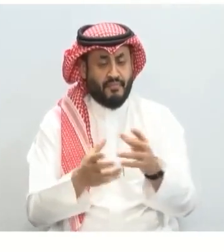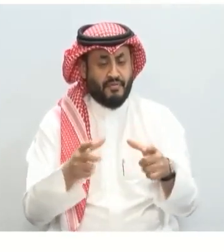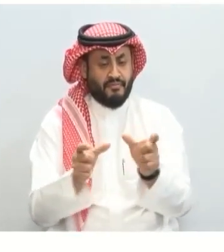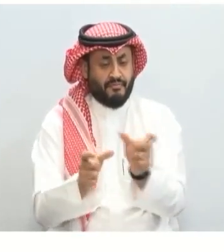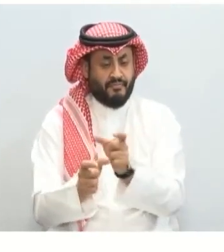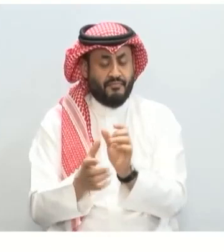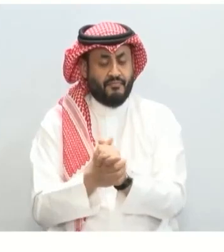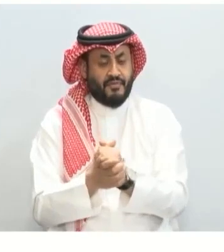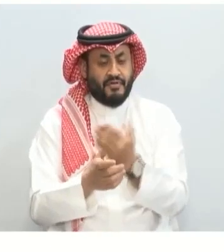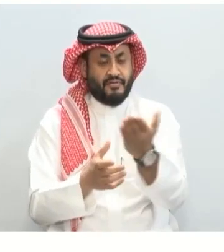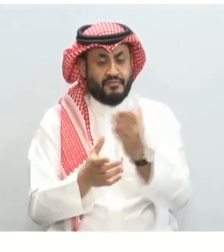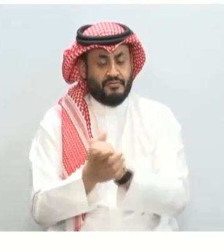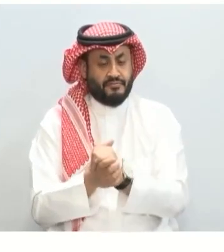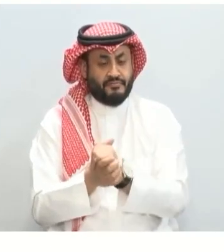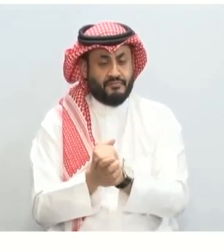So,